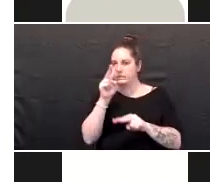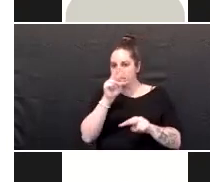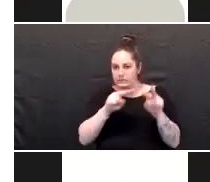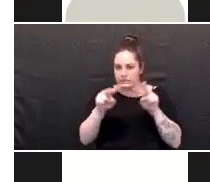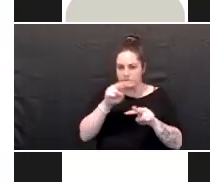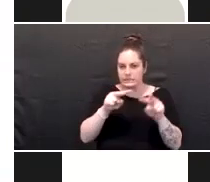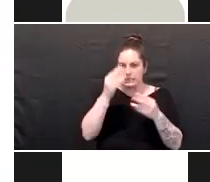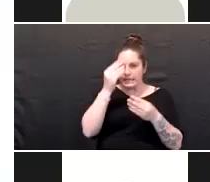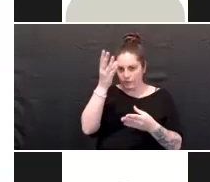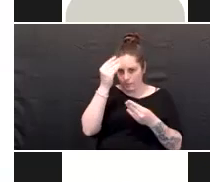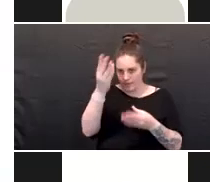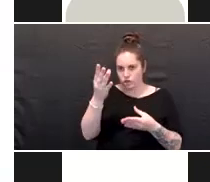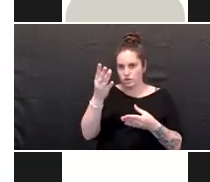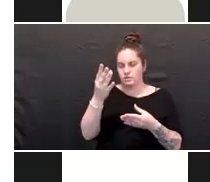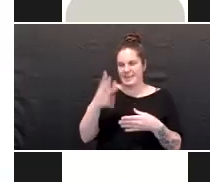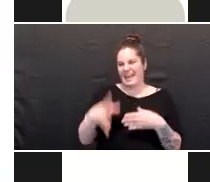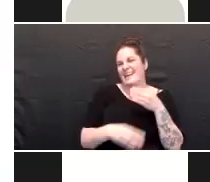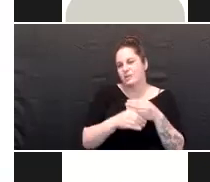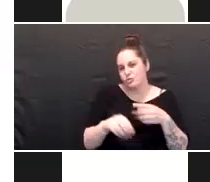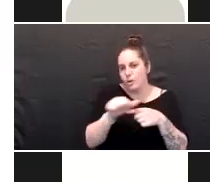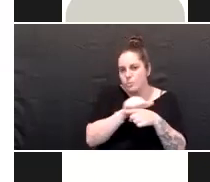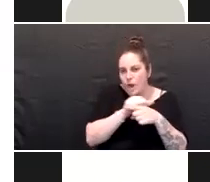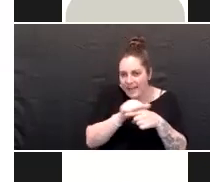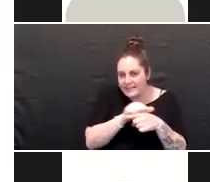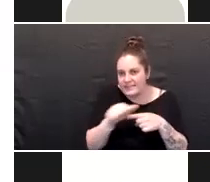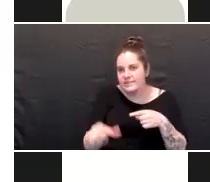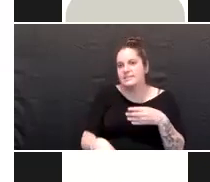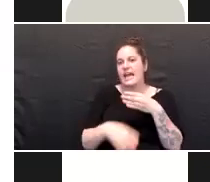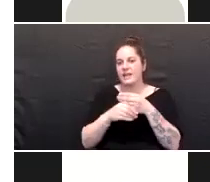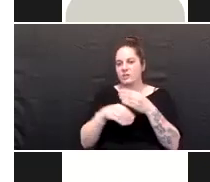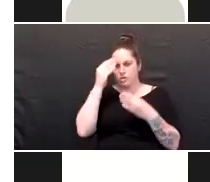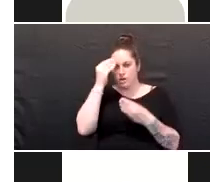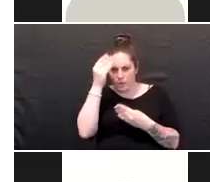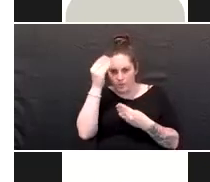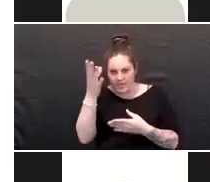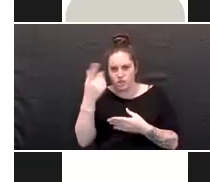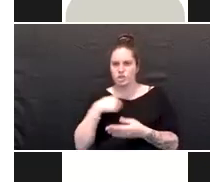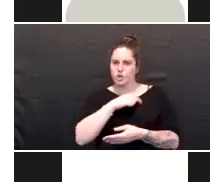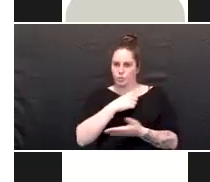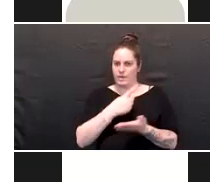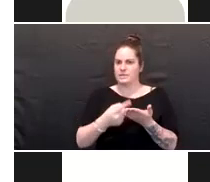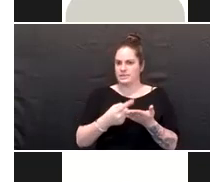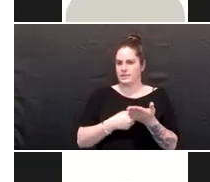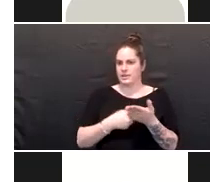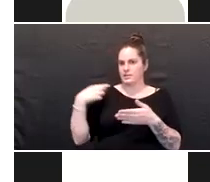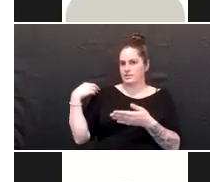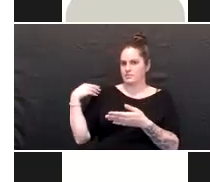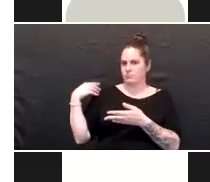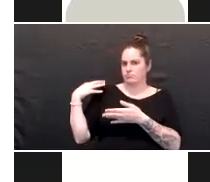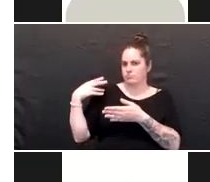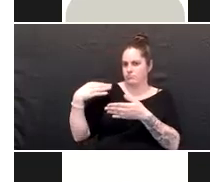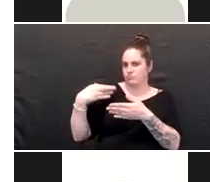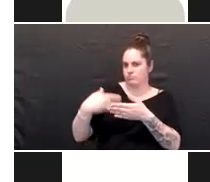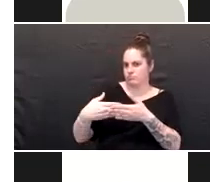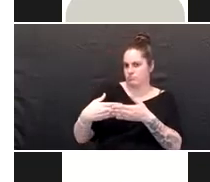content, additional exposure, practice with the content that we've covered up to this point.